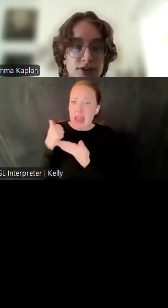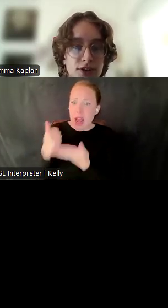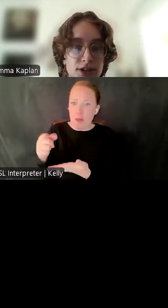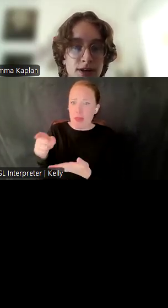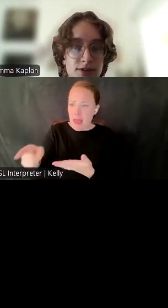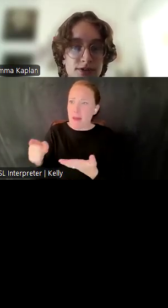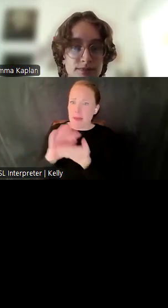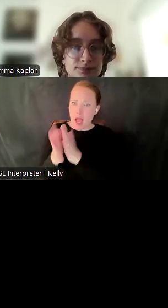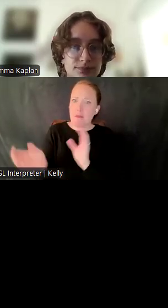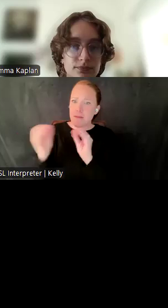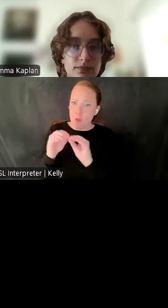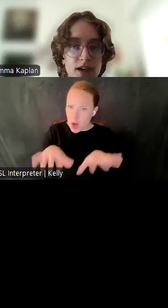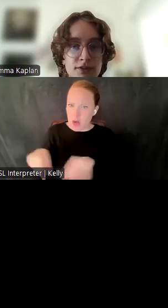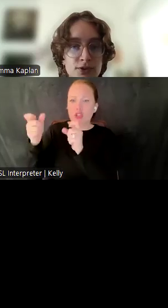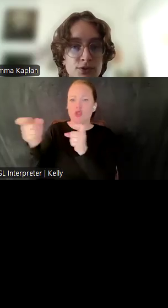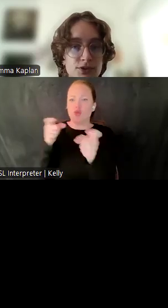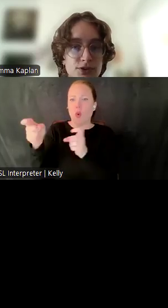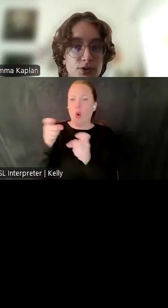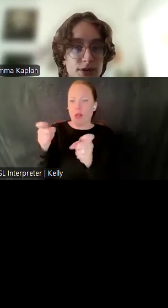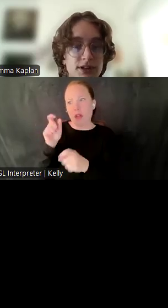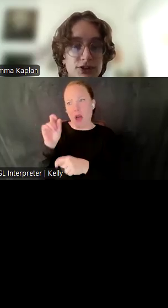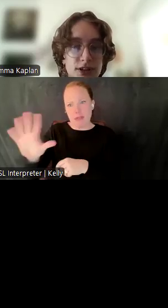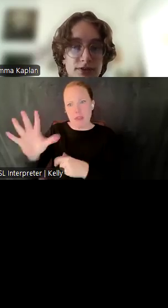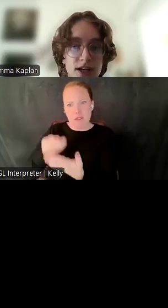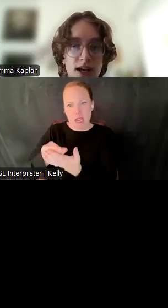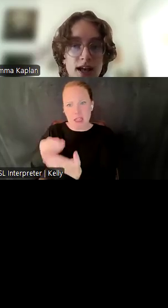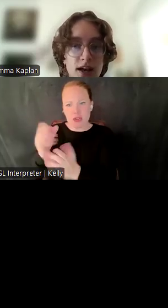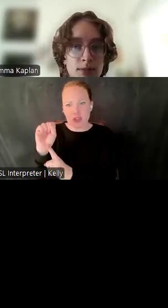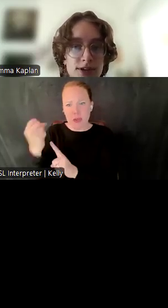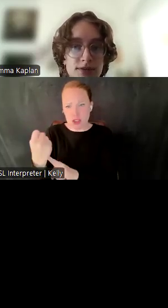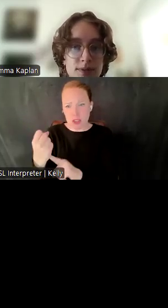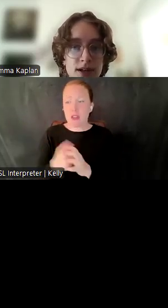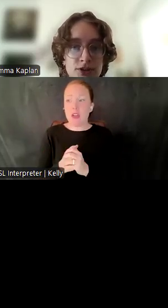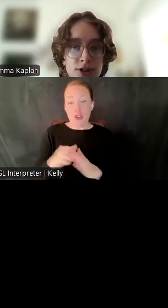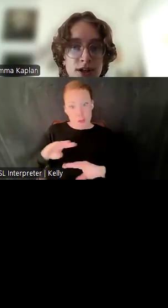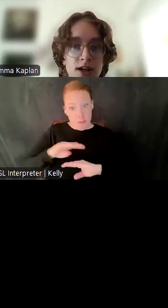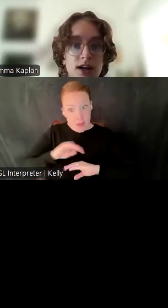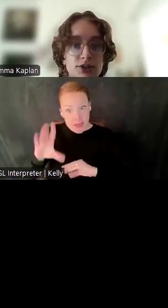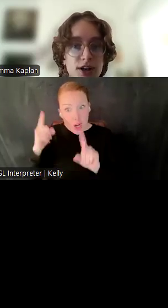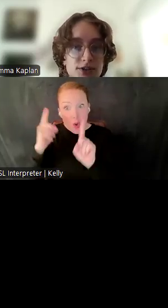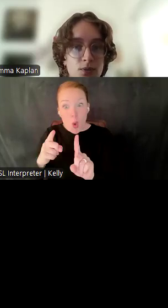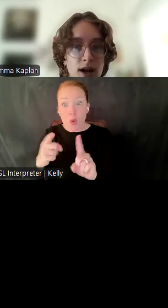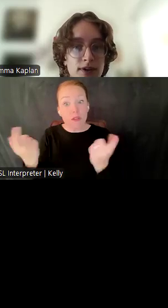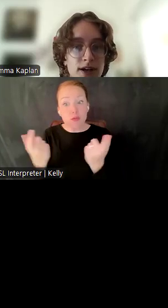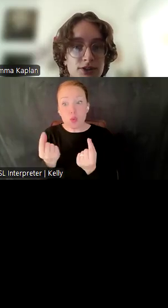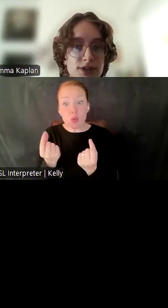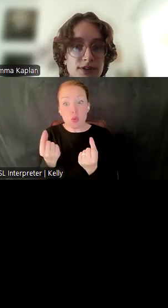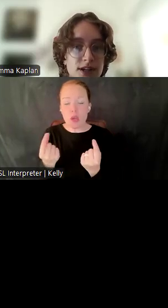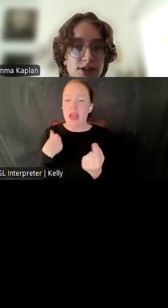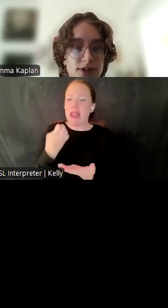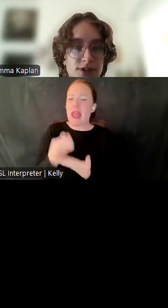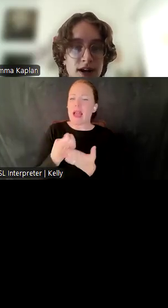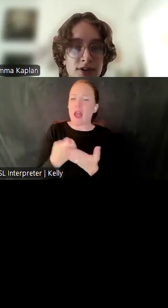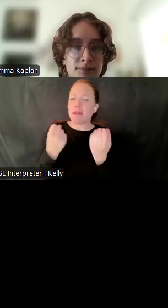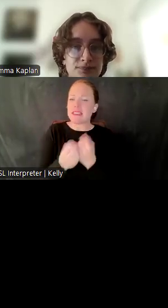over their financial independence. And for those goals to be achieved, an economic safety plan should address a wide range of